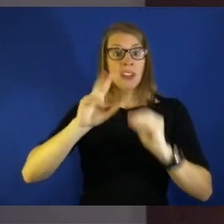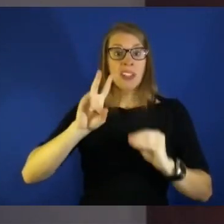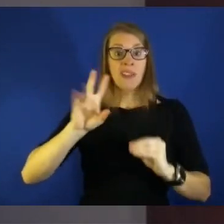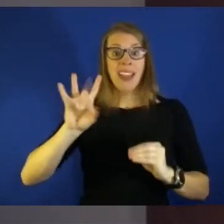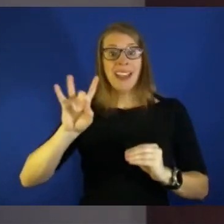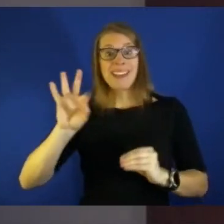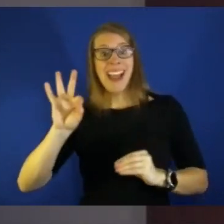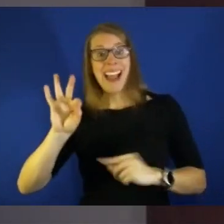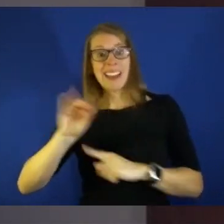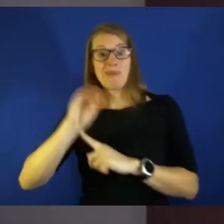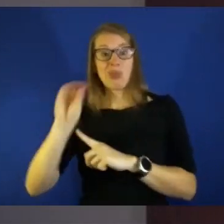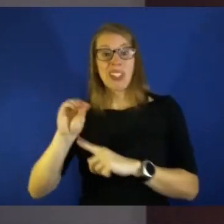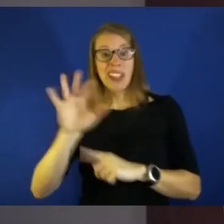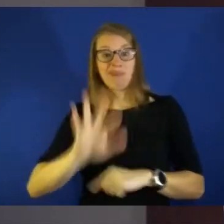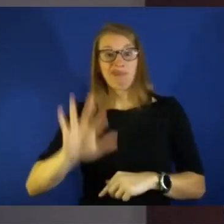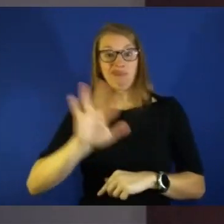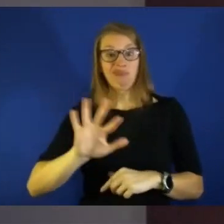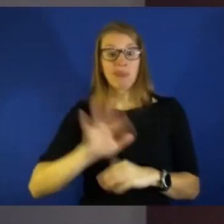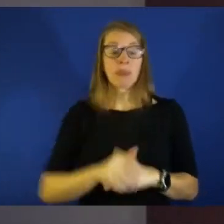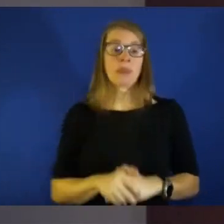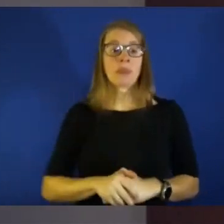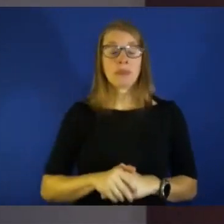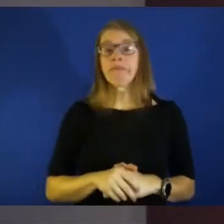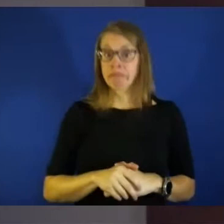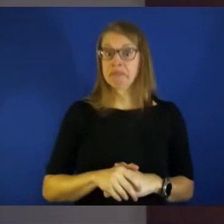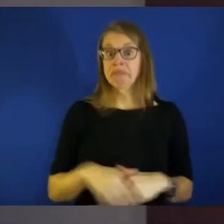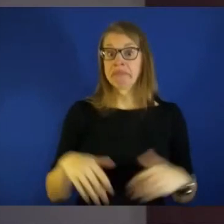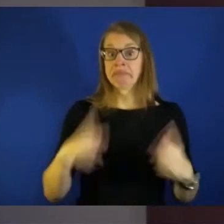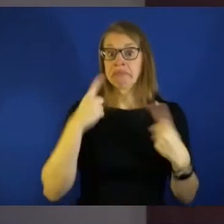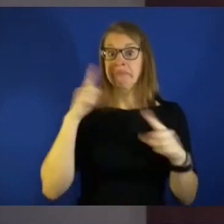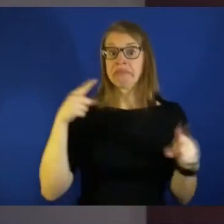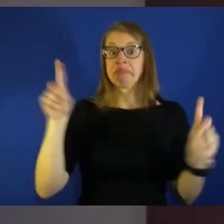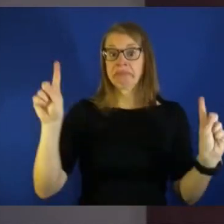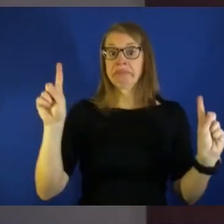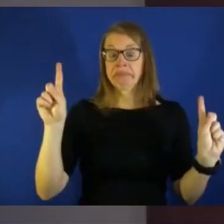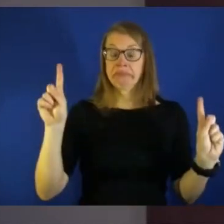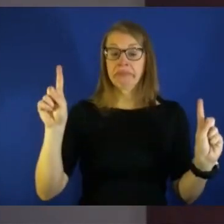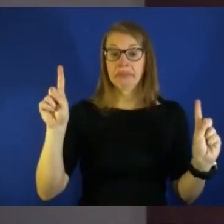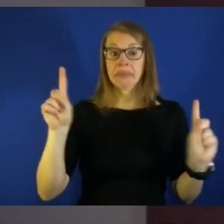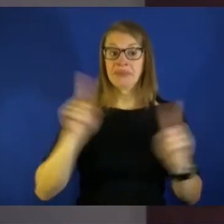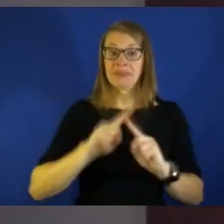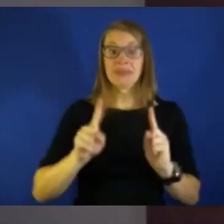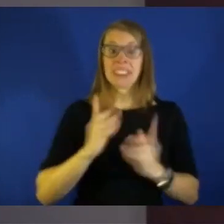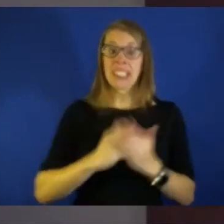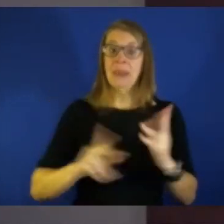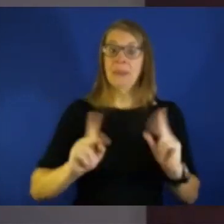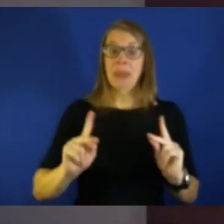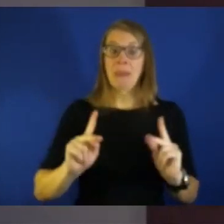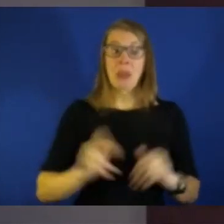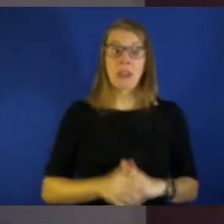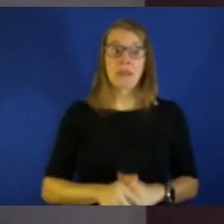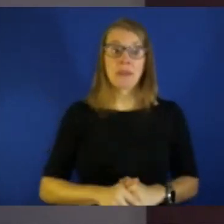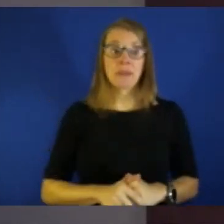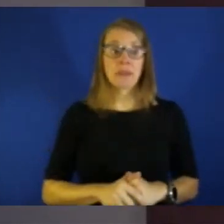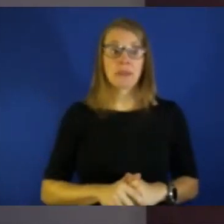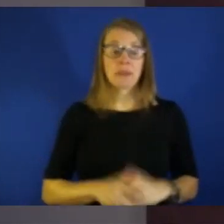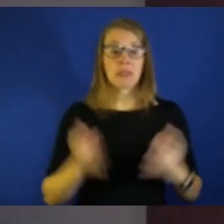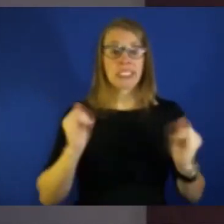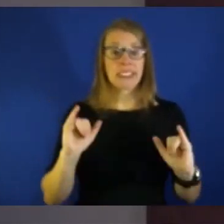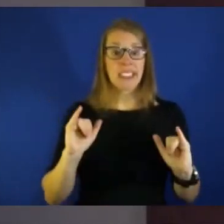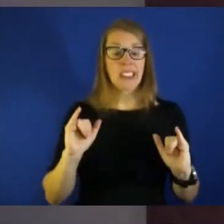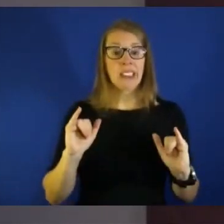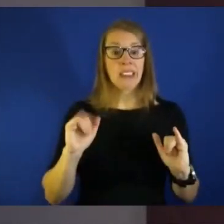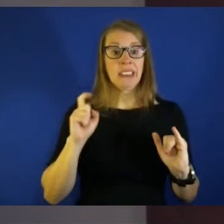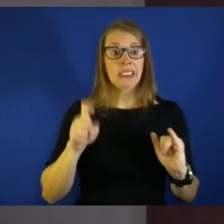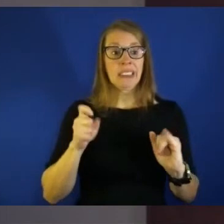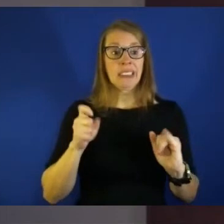something like that. So it definitely helps, but there are absolutely people that are that still go on to need the hospital, that